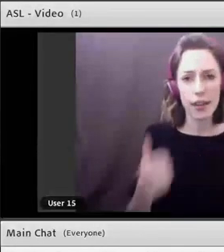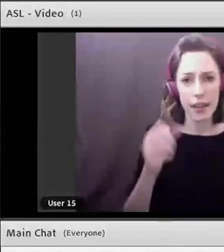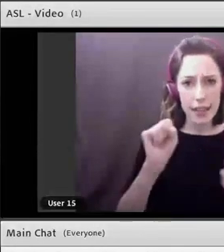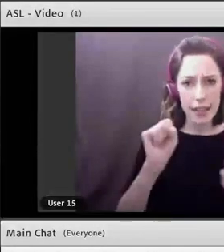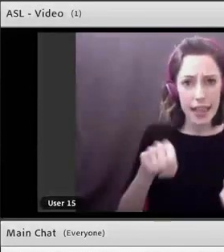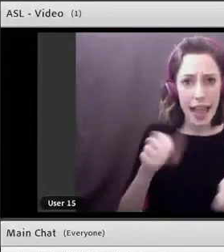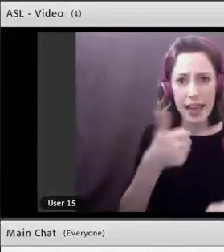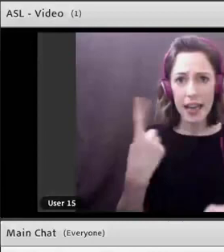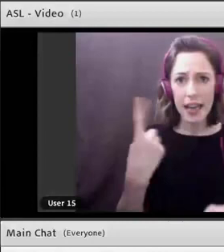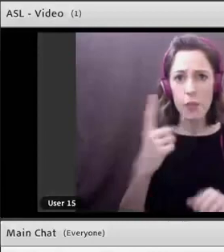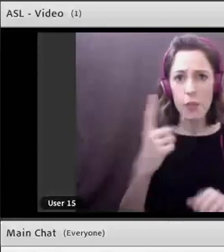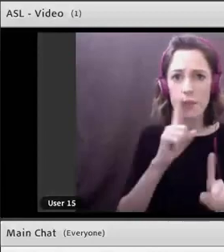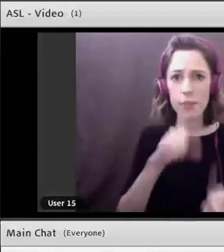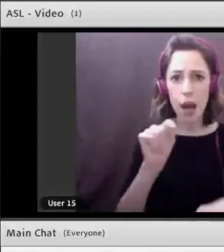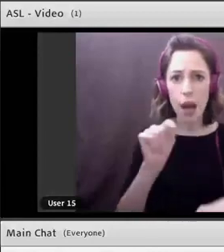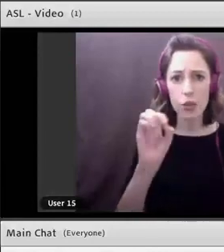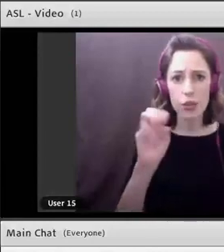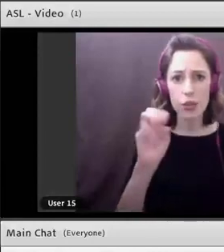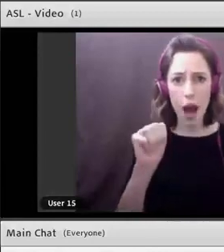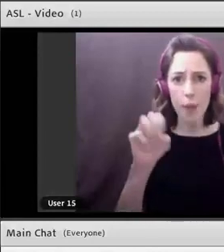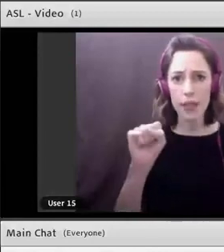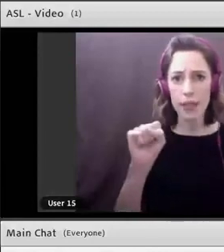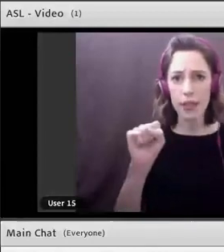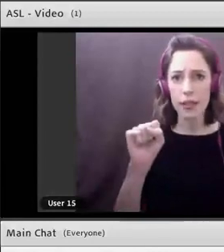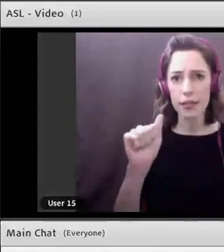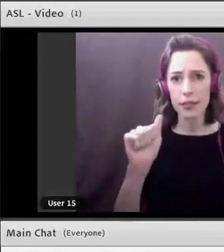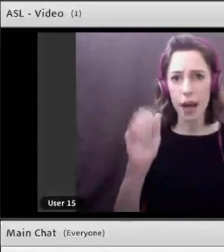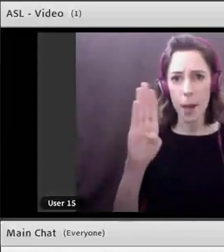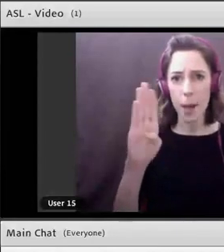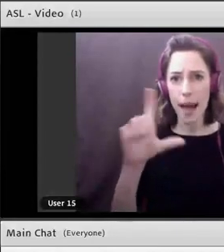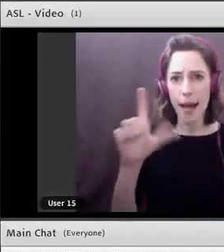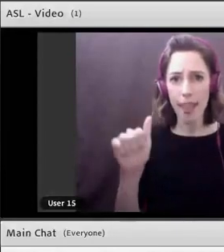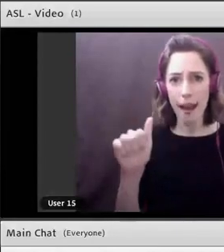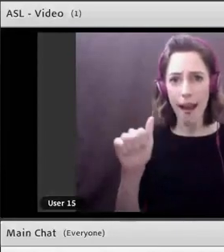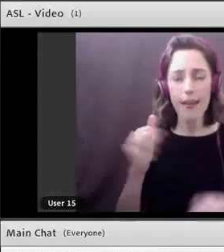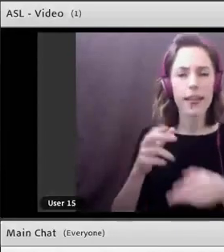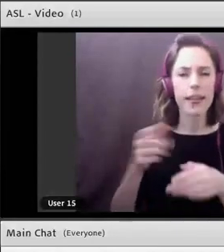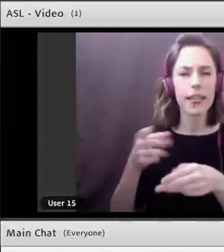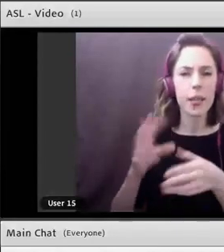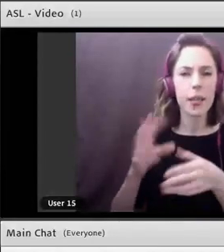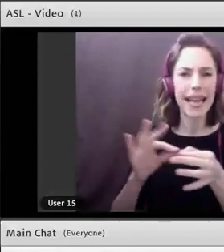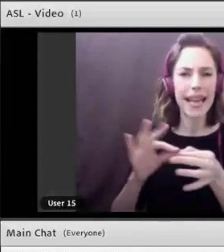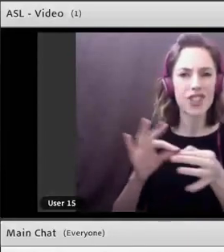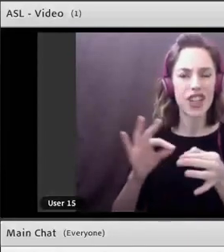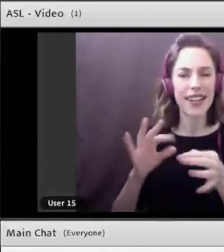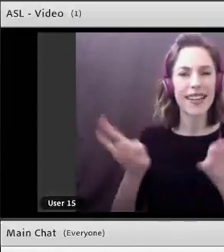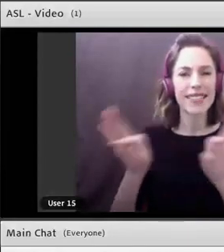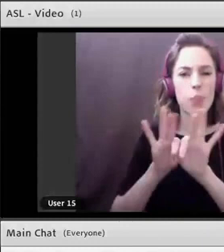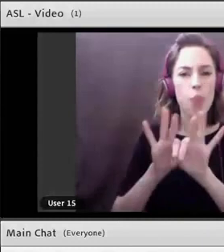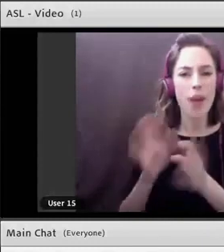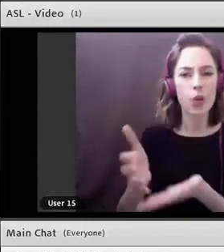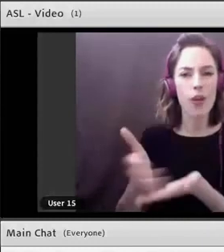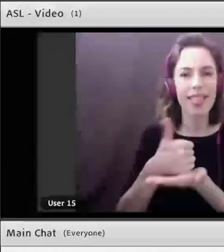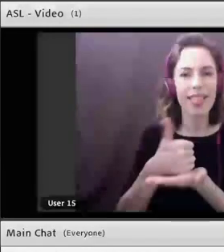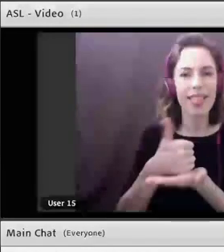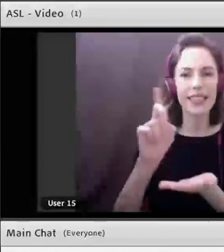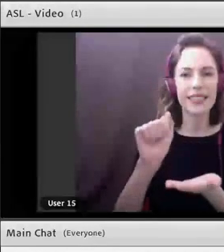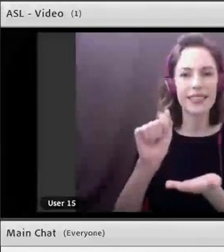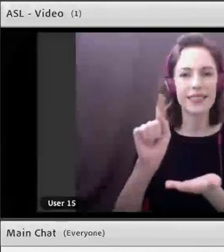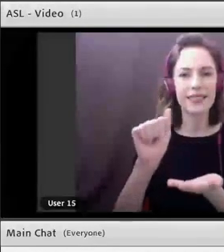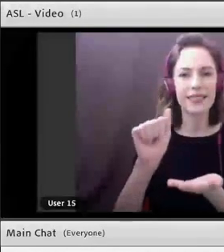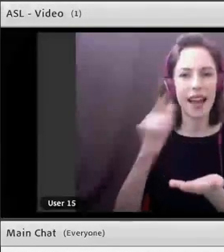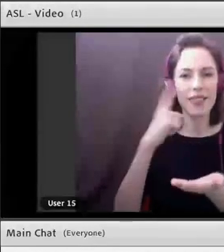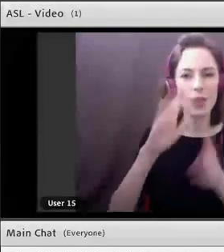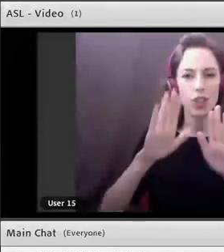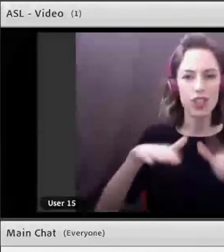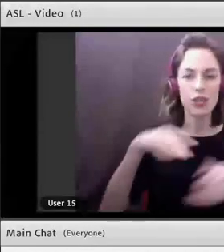in the chat box, it's very important to collect data about both children out of school, which the WGSS used in household survey